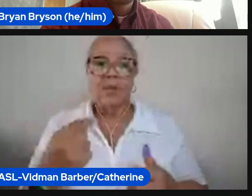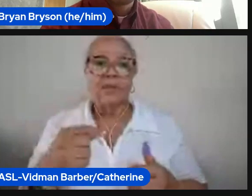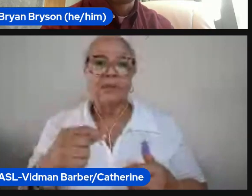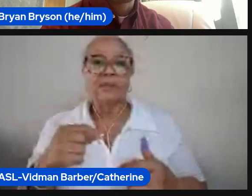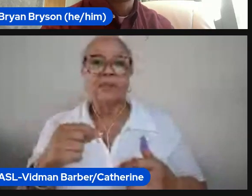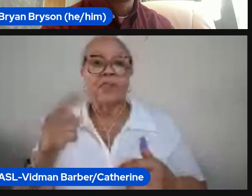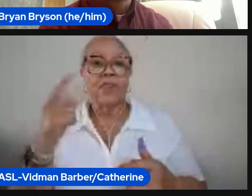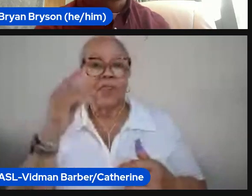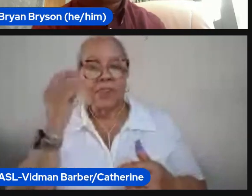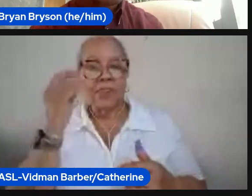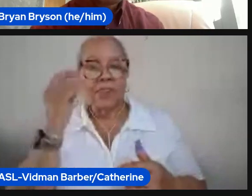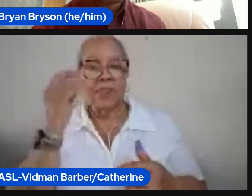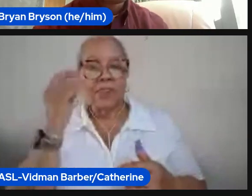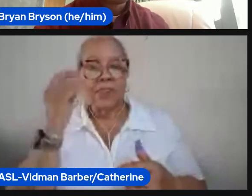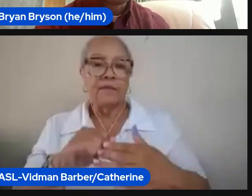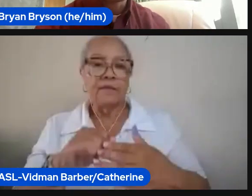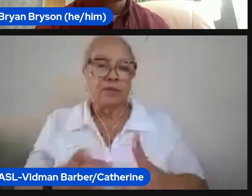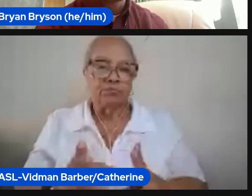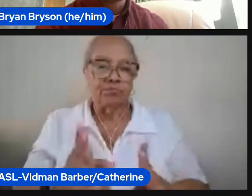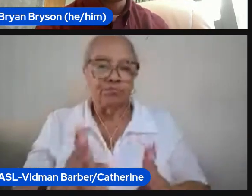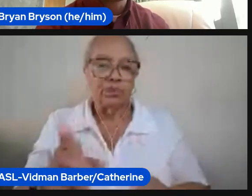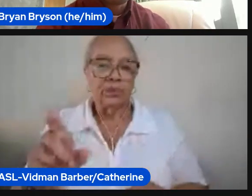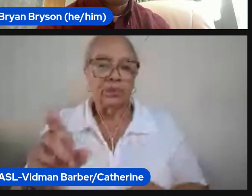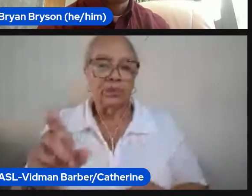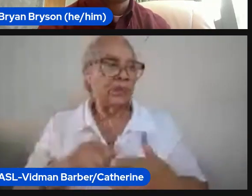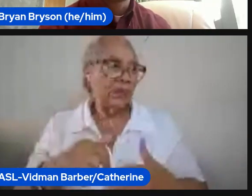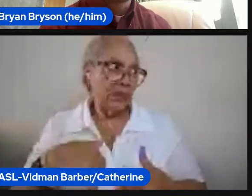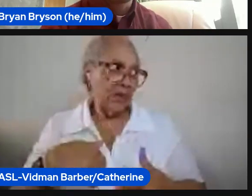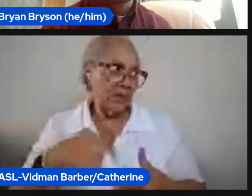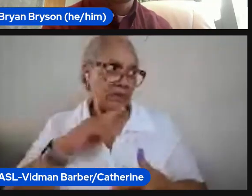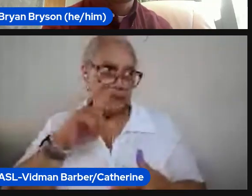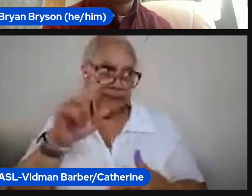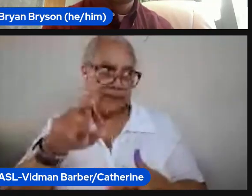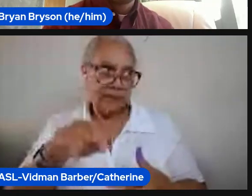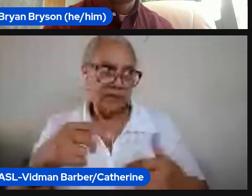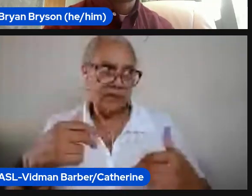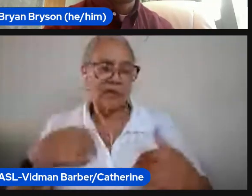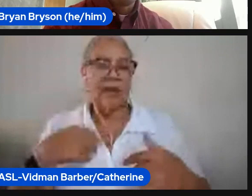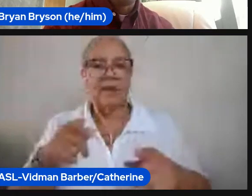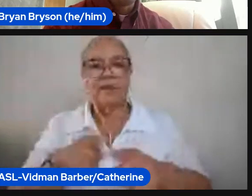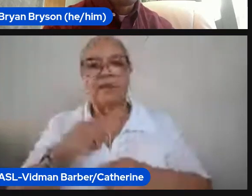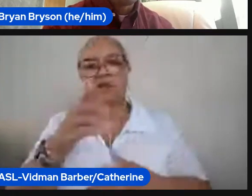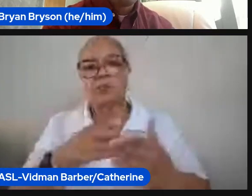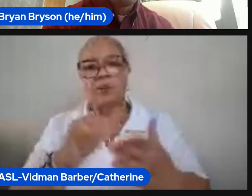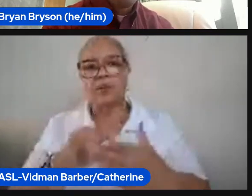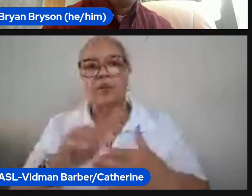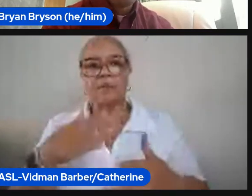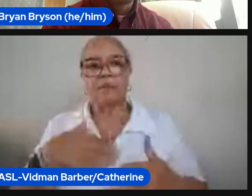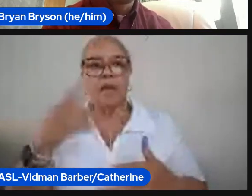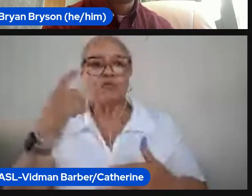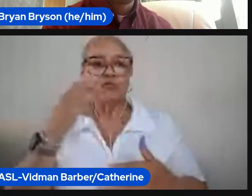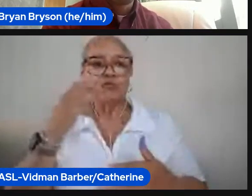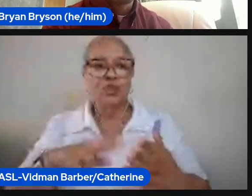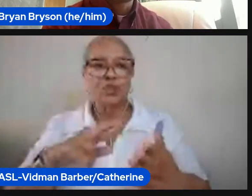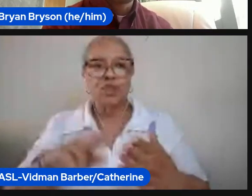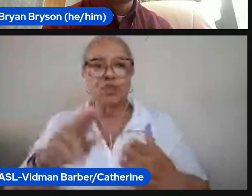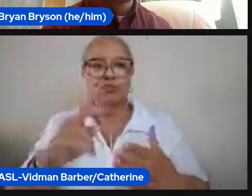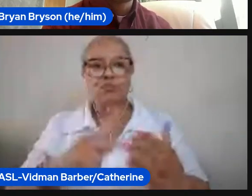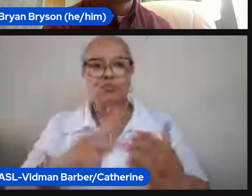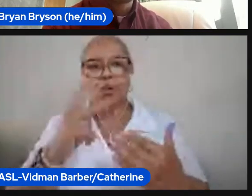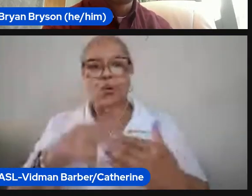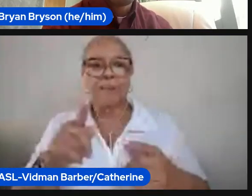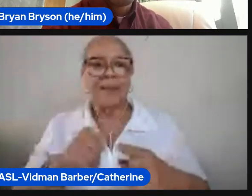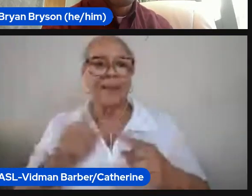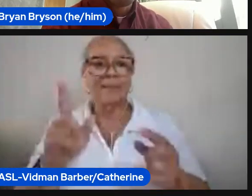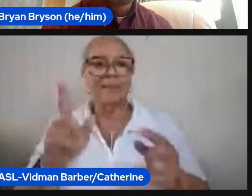as an urgent need that I really needed to have as part of this my research program, as